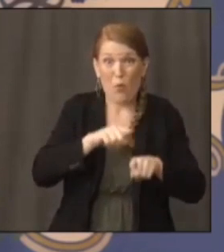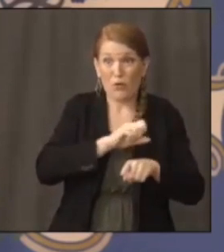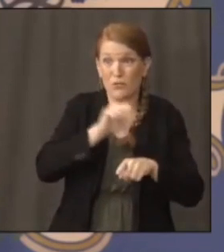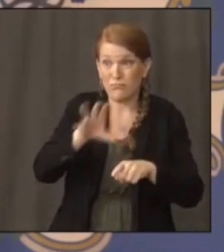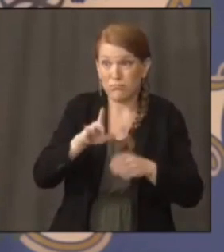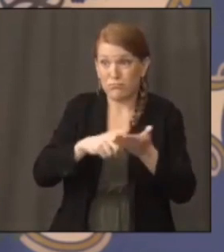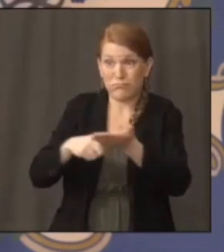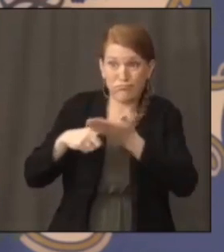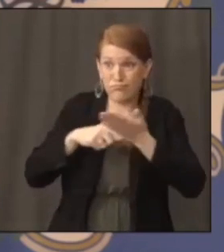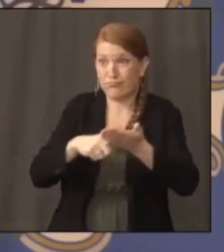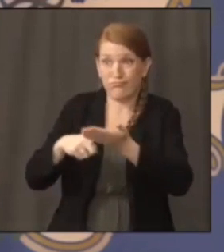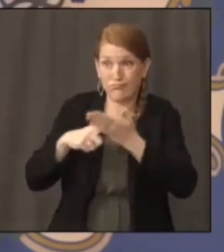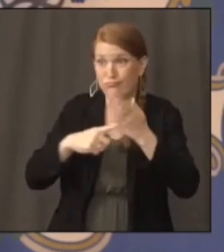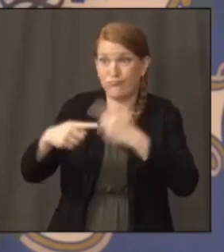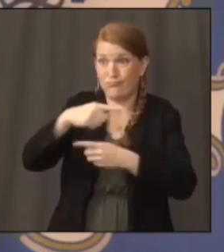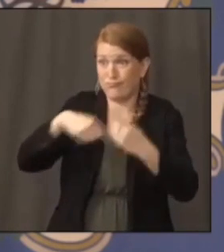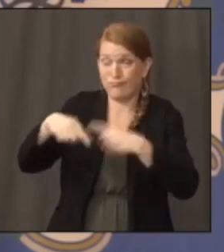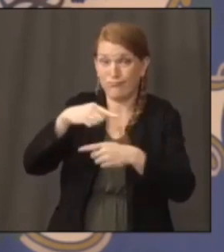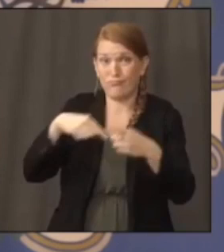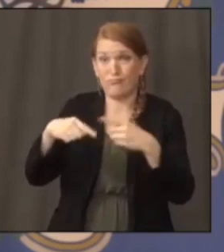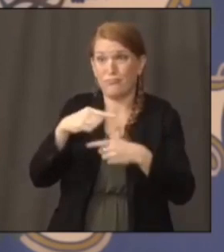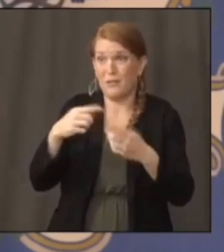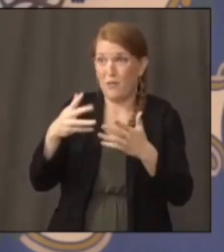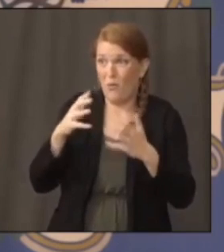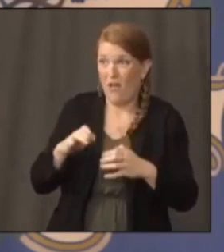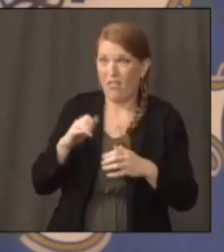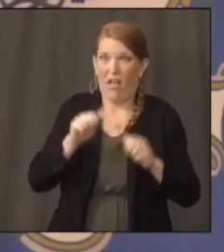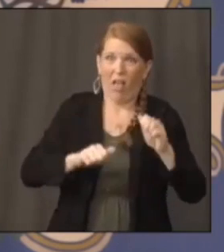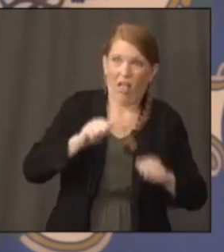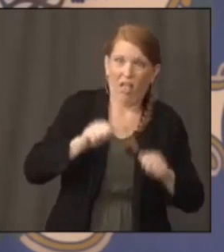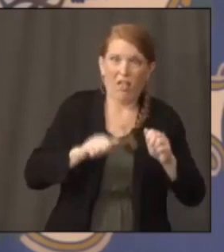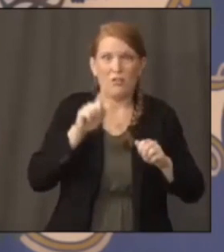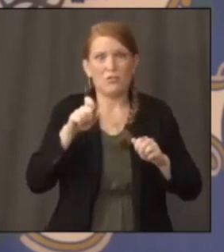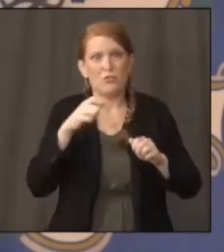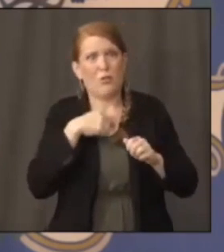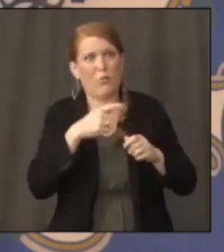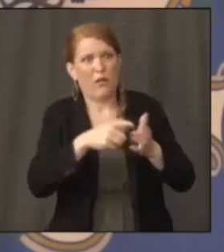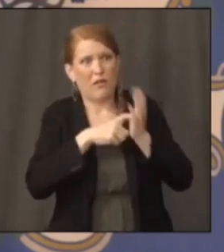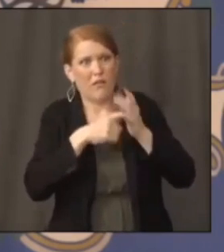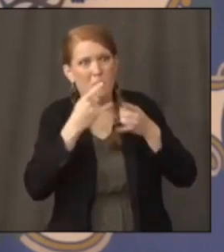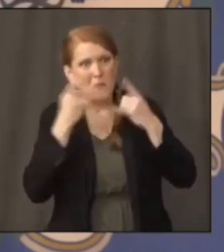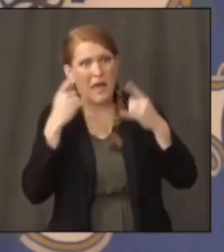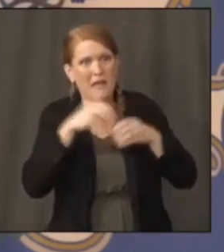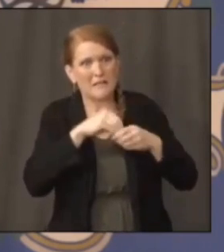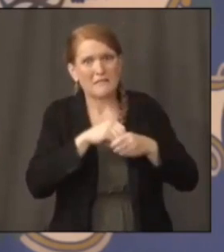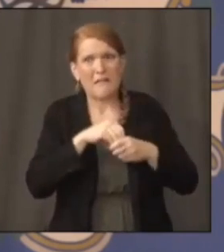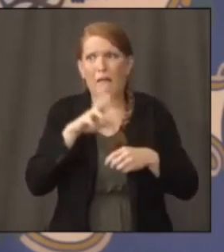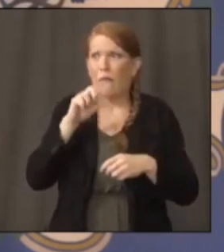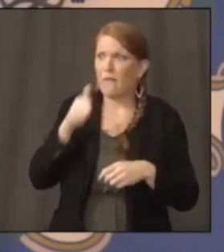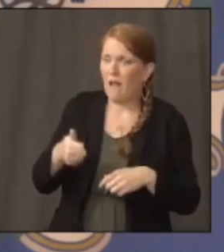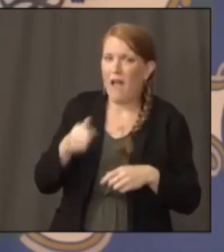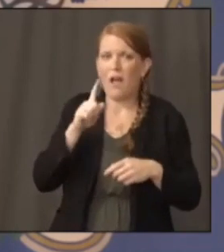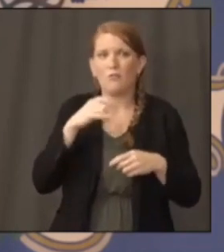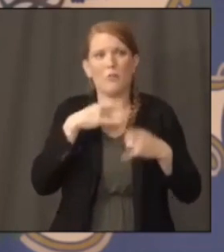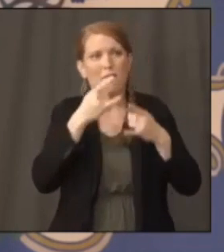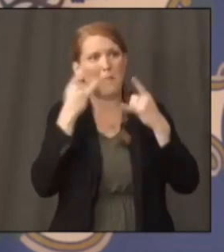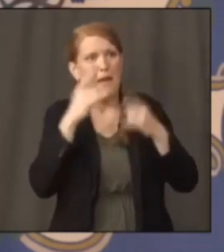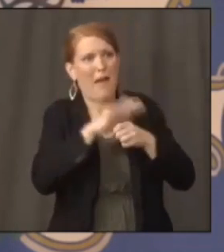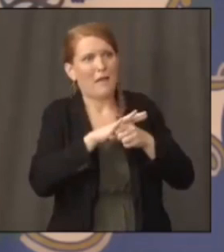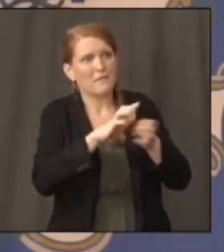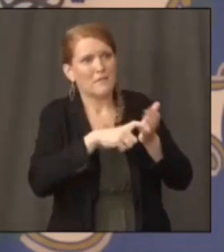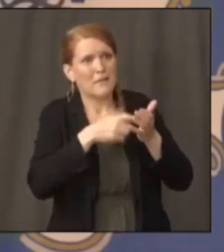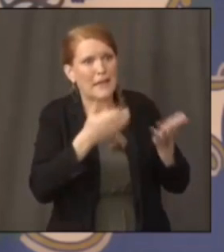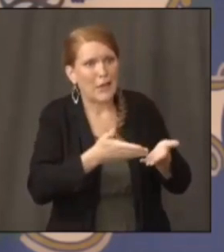order, sending a mixed message. Should we have a mask rule indoors or not indoors, or in one part of the state, not another part of the